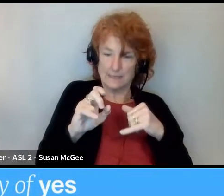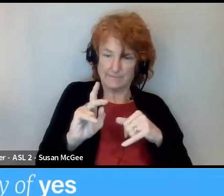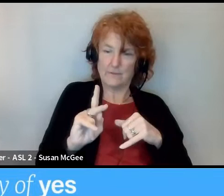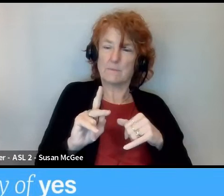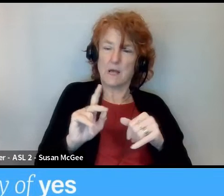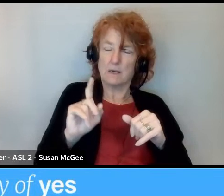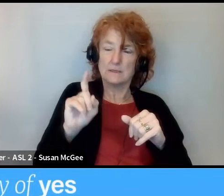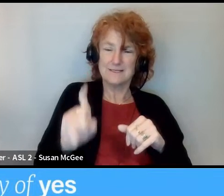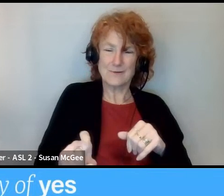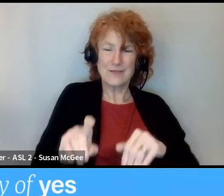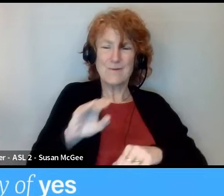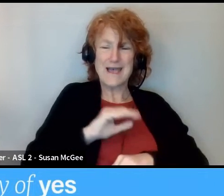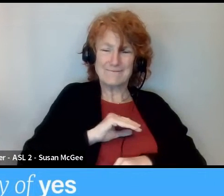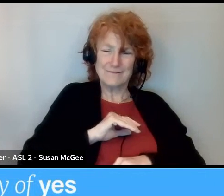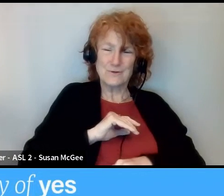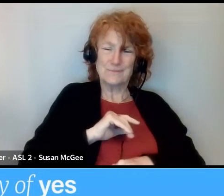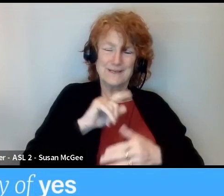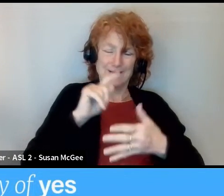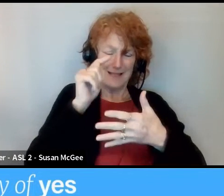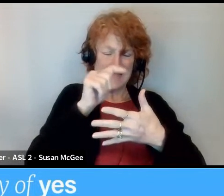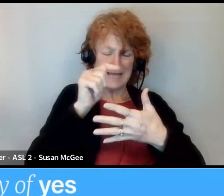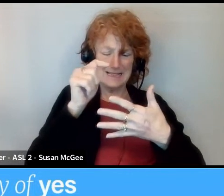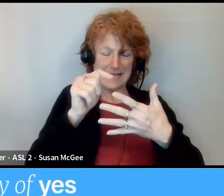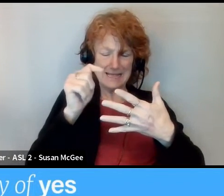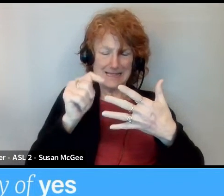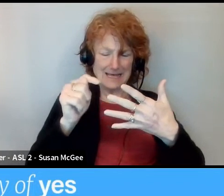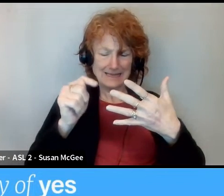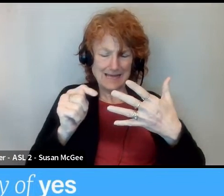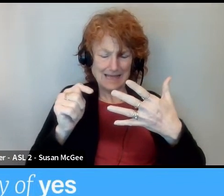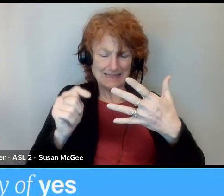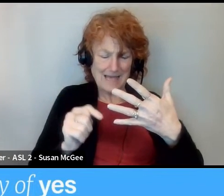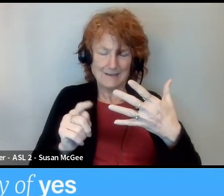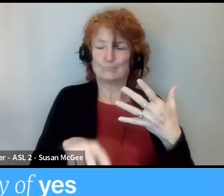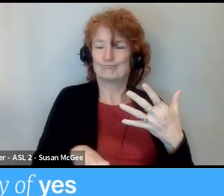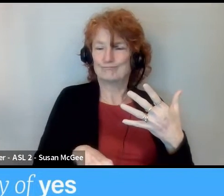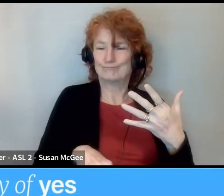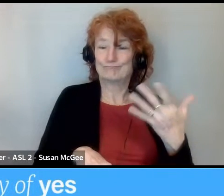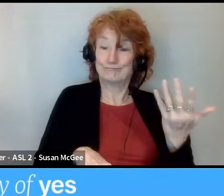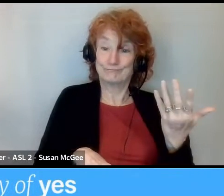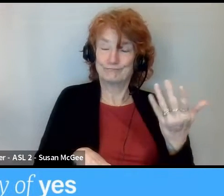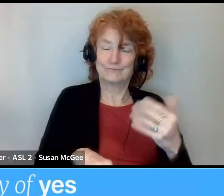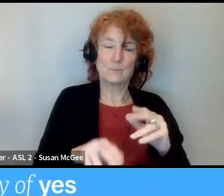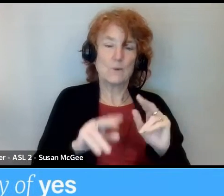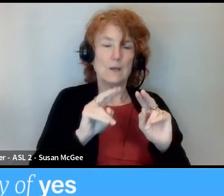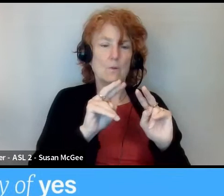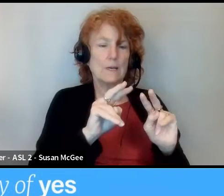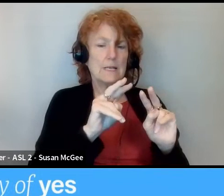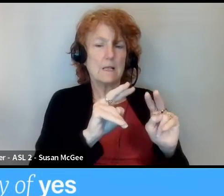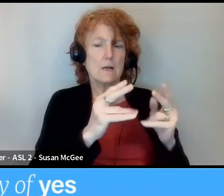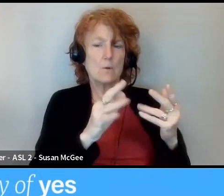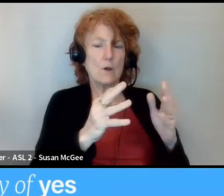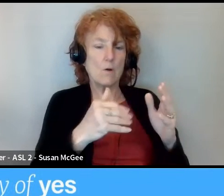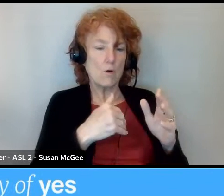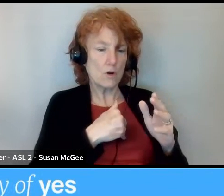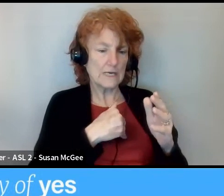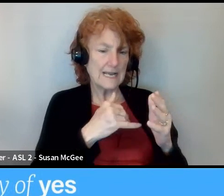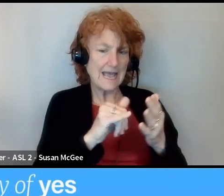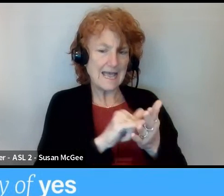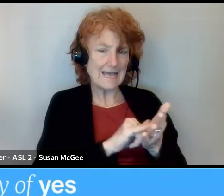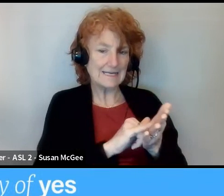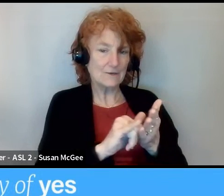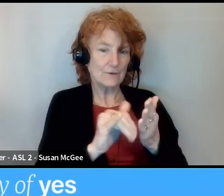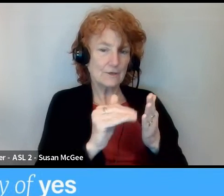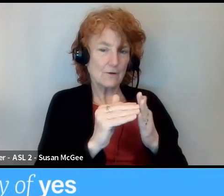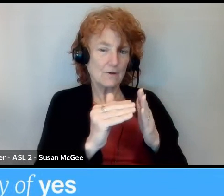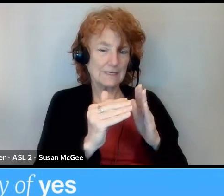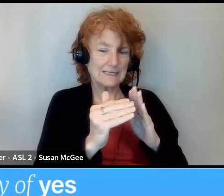criteria. And when we took a look at what already exists in New York City, lots of those criteria very often